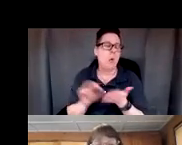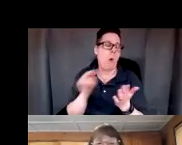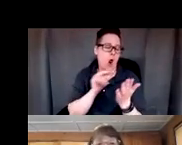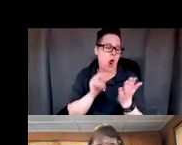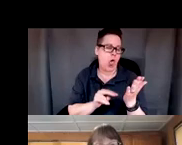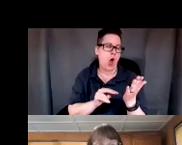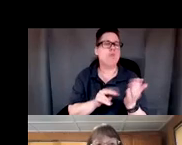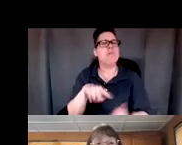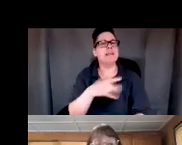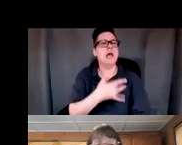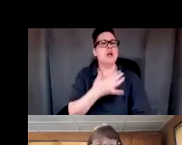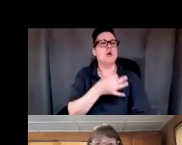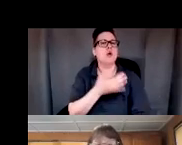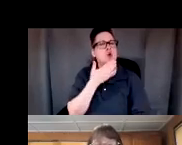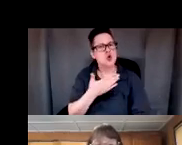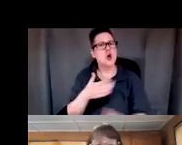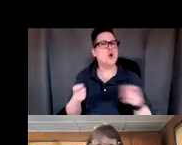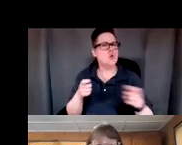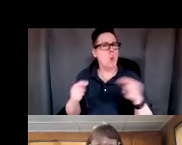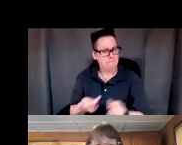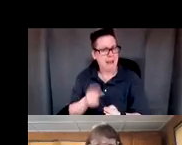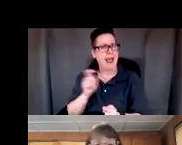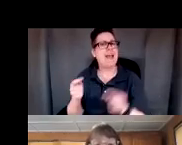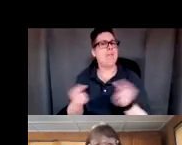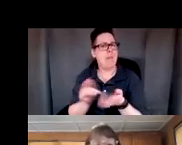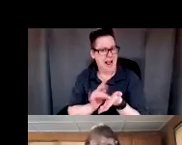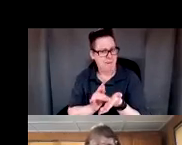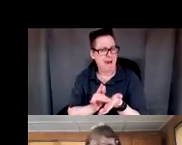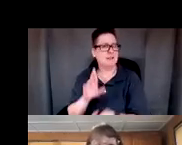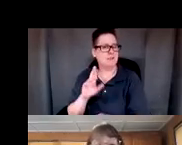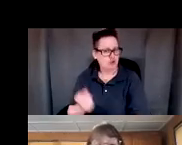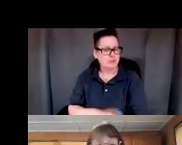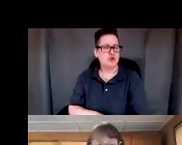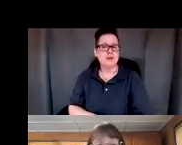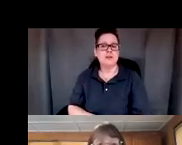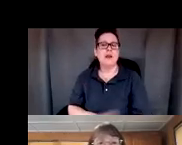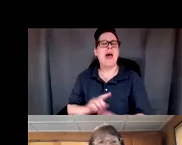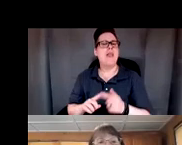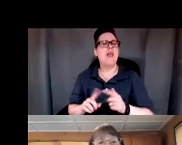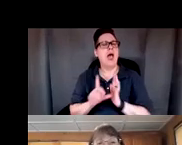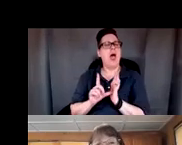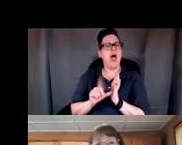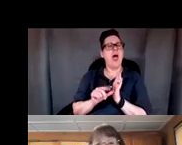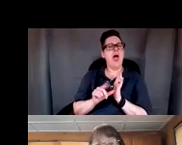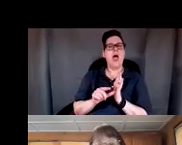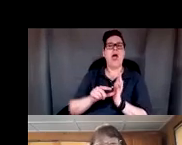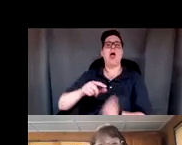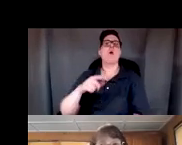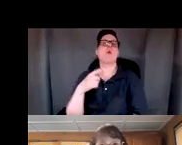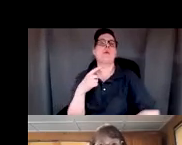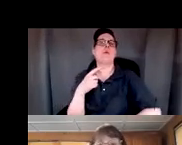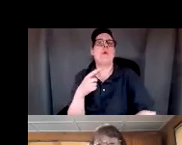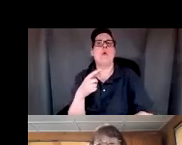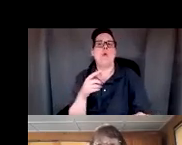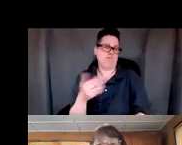were very good about controlling pain by giving them pain medications, prescriptions. After a while, we started doing like a